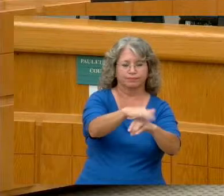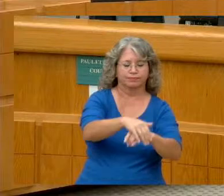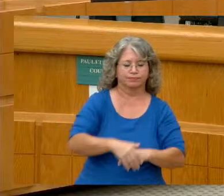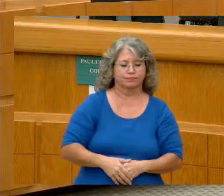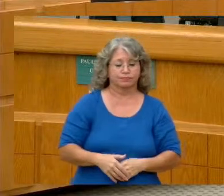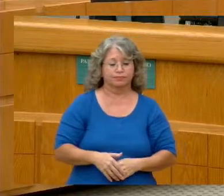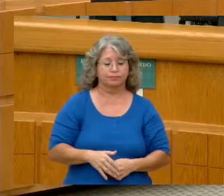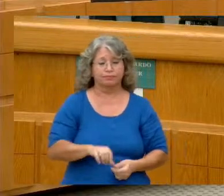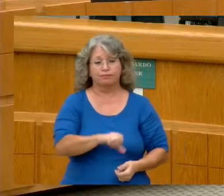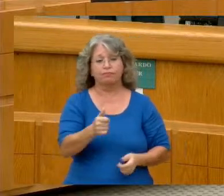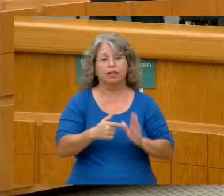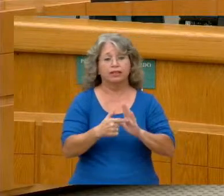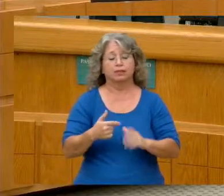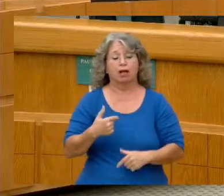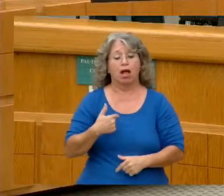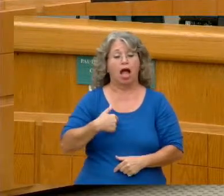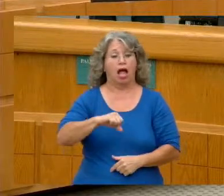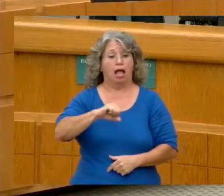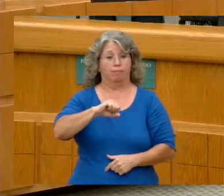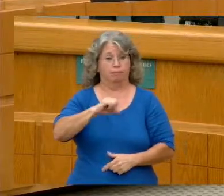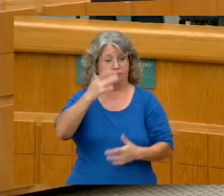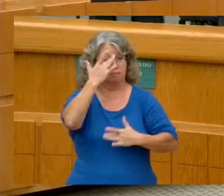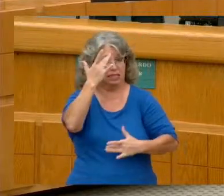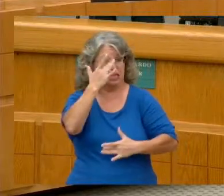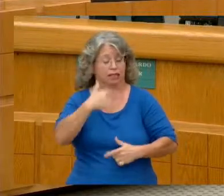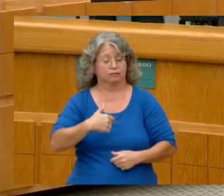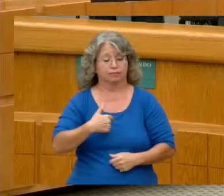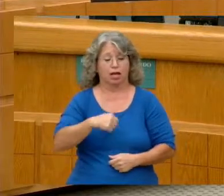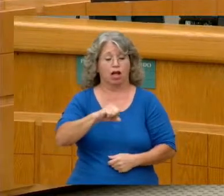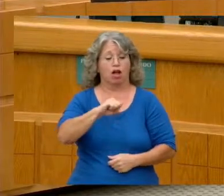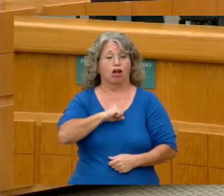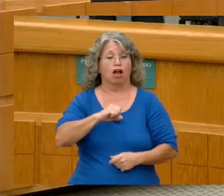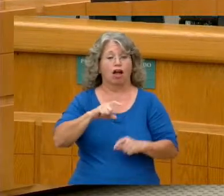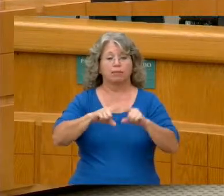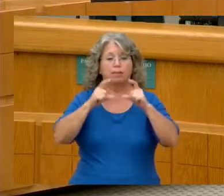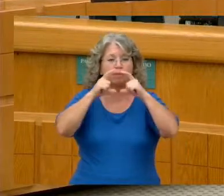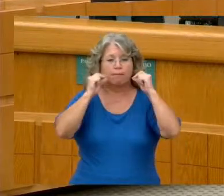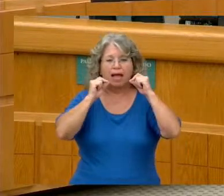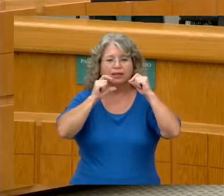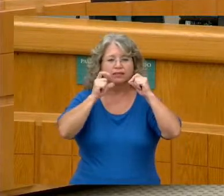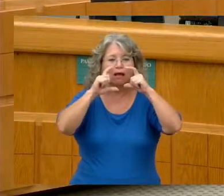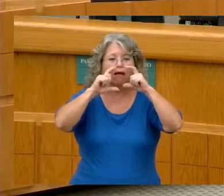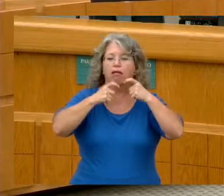I cough, but my mask isn't fitted properly. So